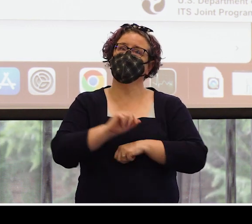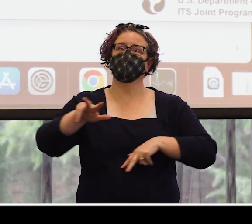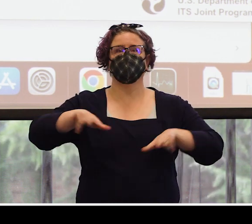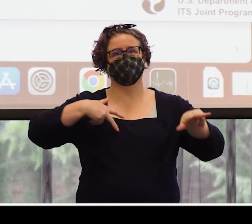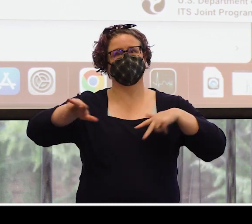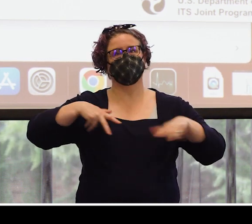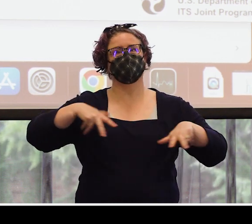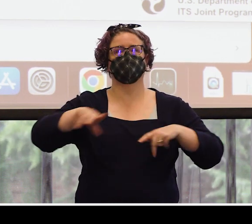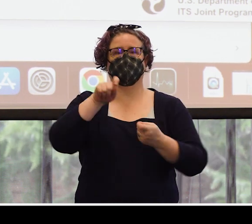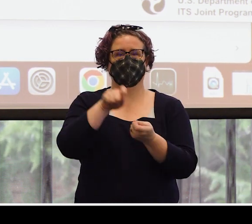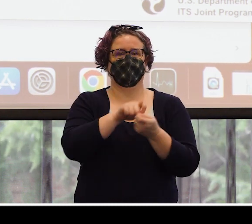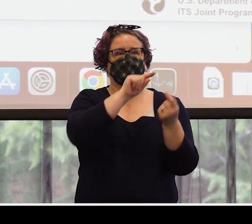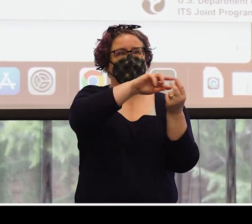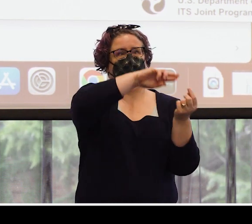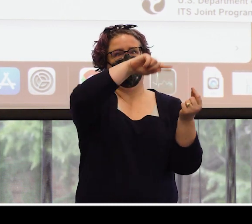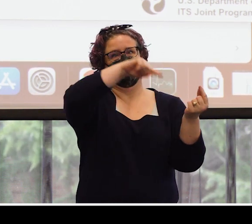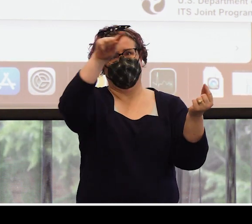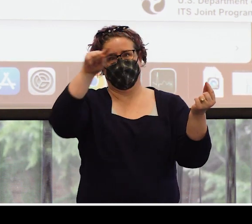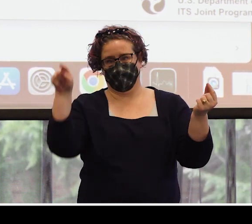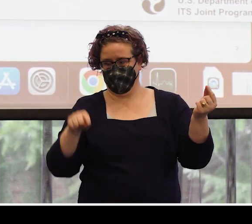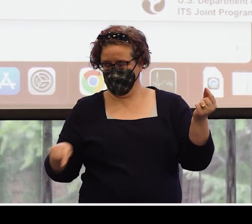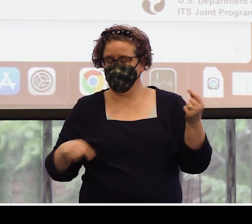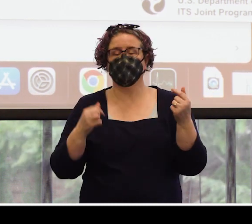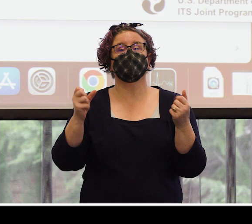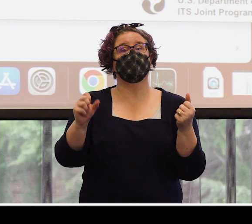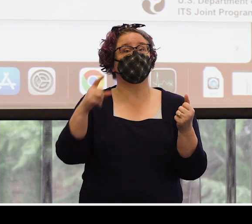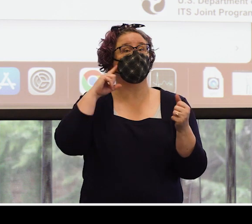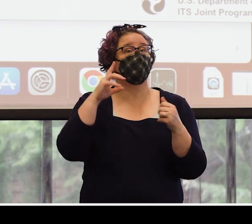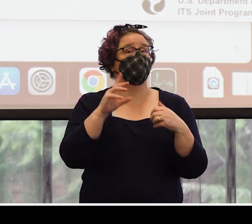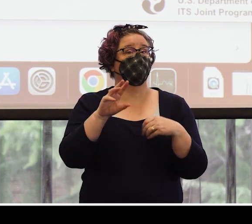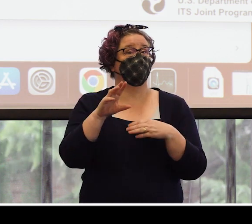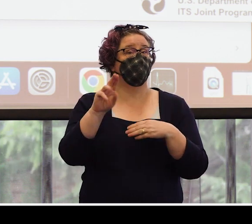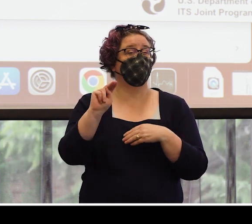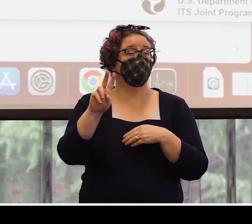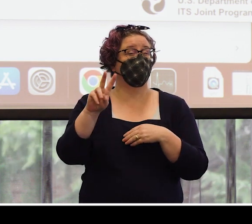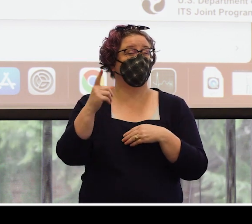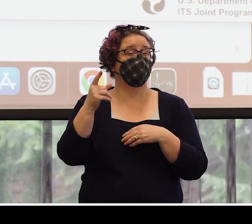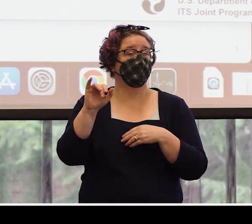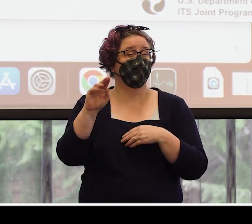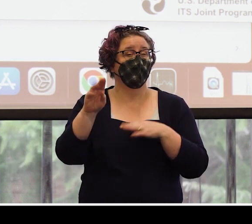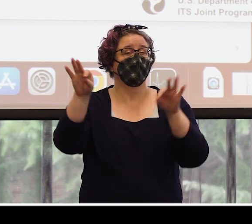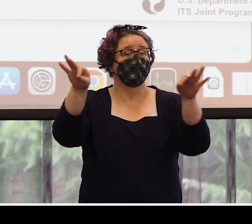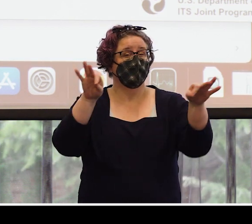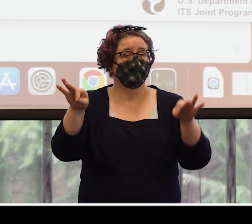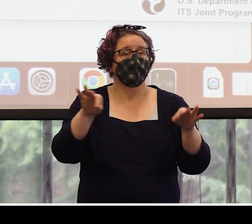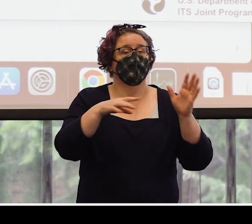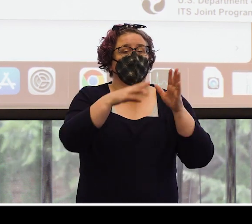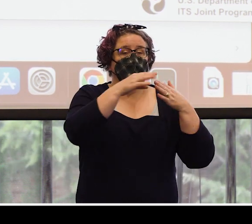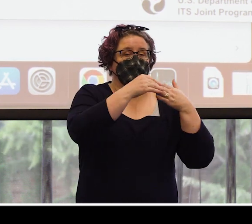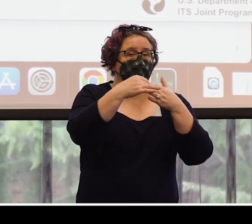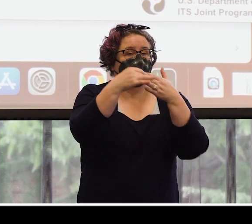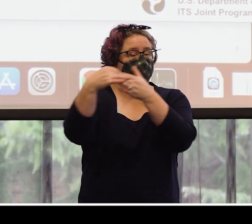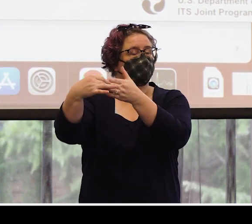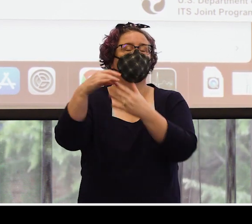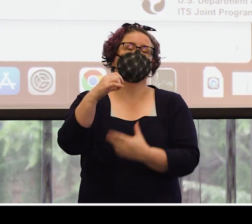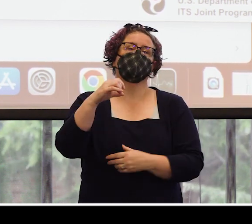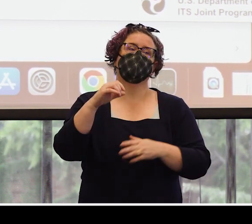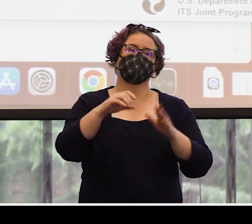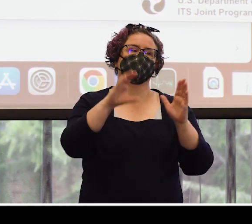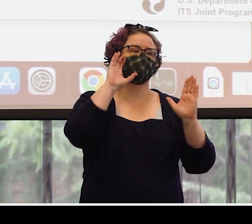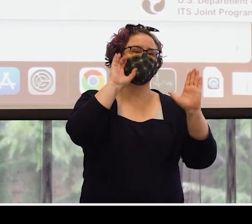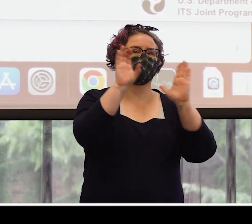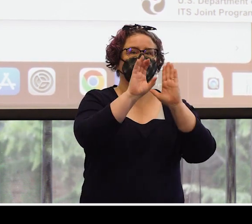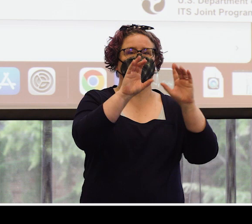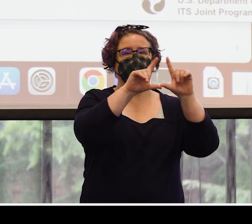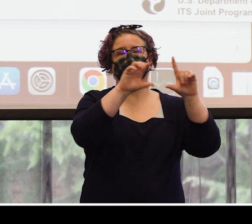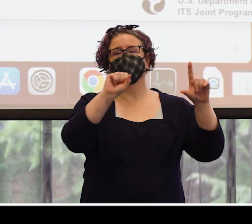And for navigation, generally there are things like signages that aren't very useful